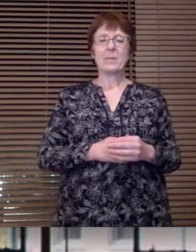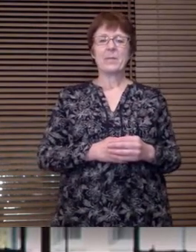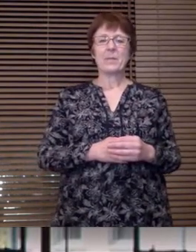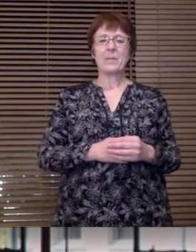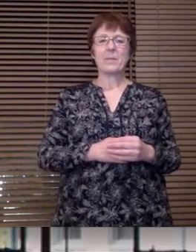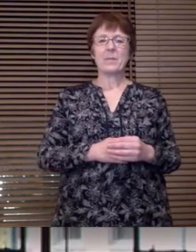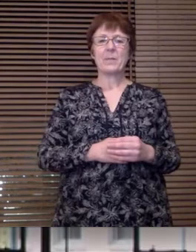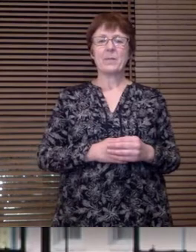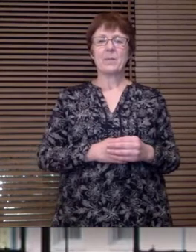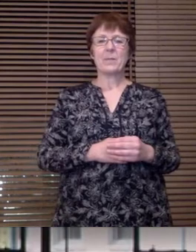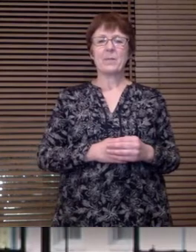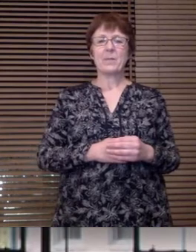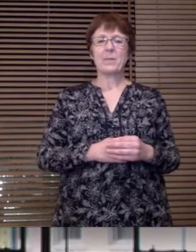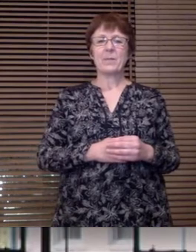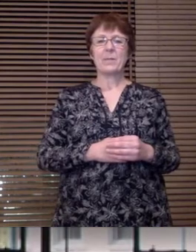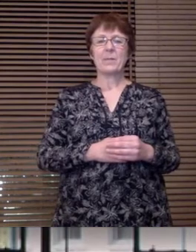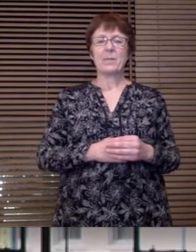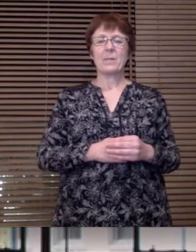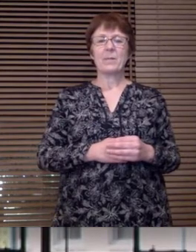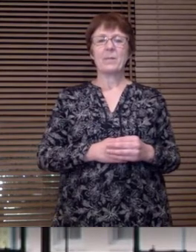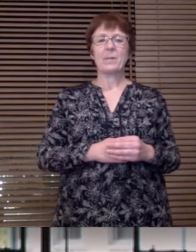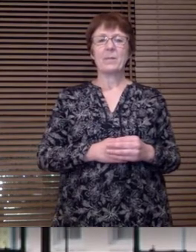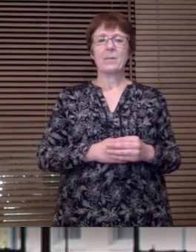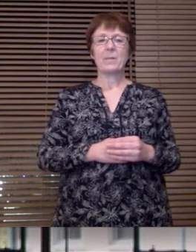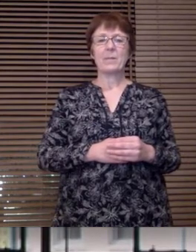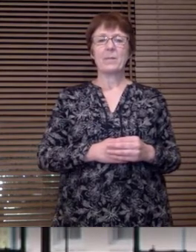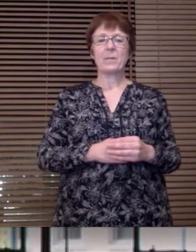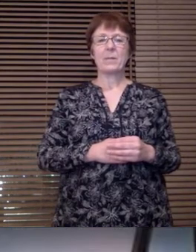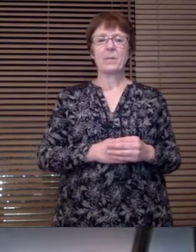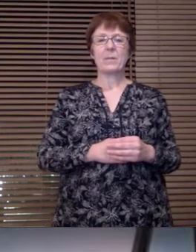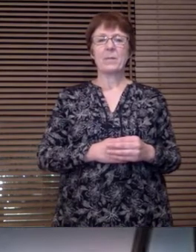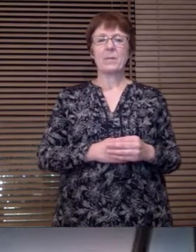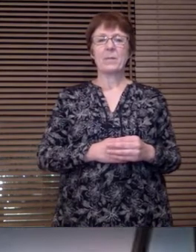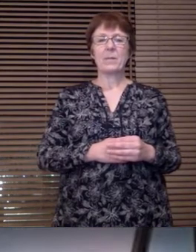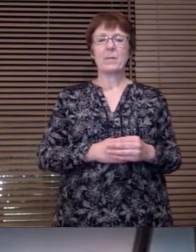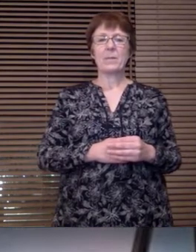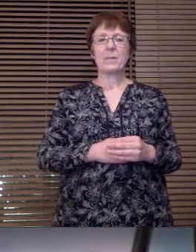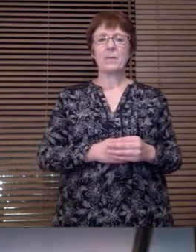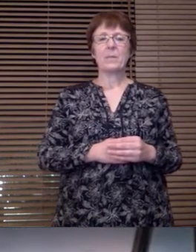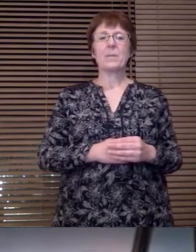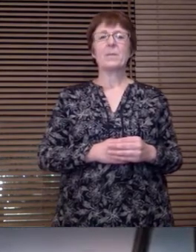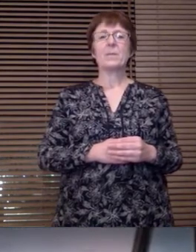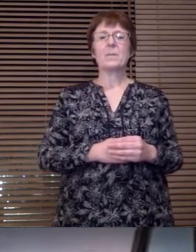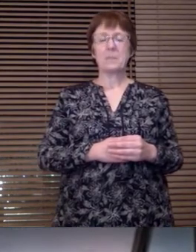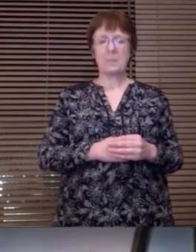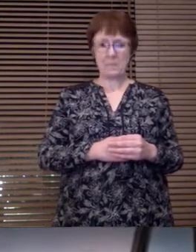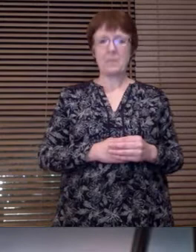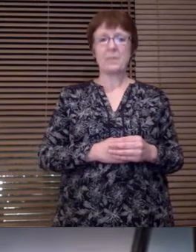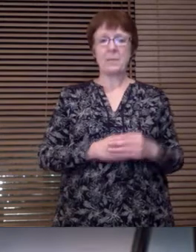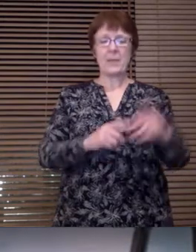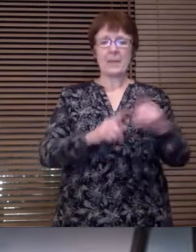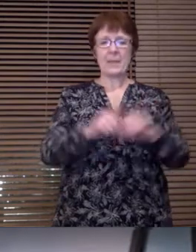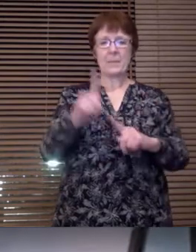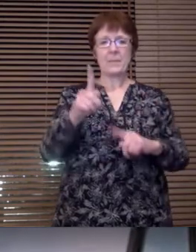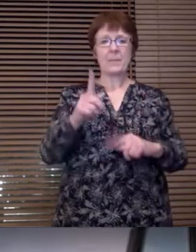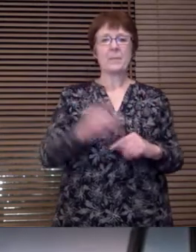up forward. If you need to go on your knees again, do so. 3, 2, 1. Here we